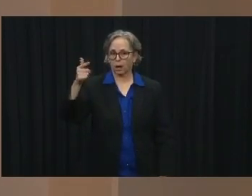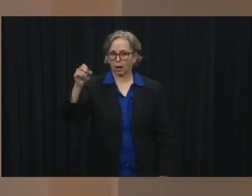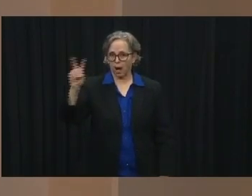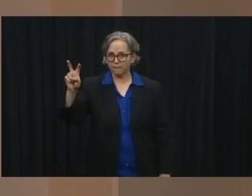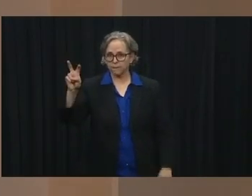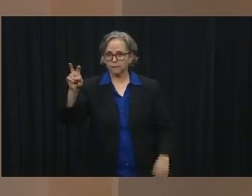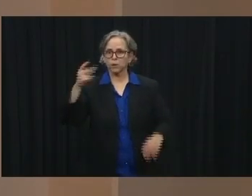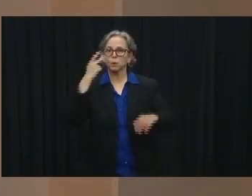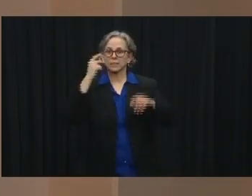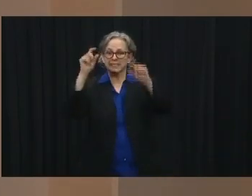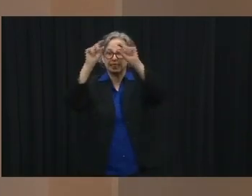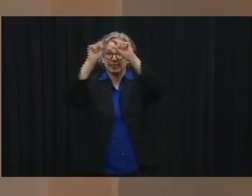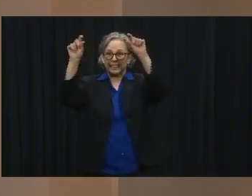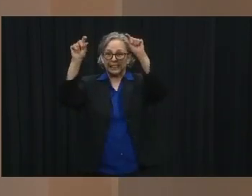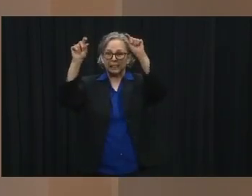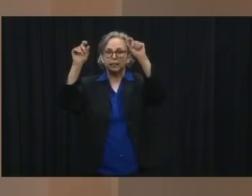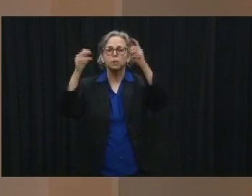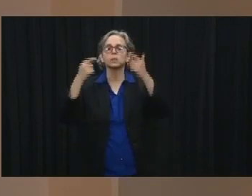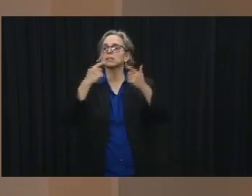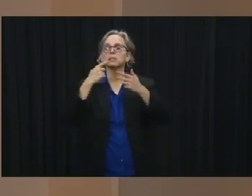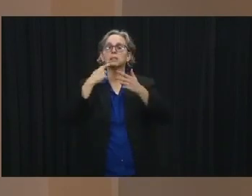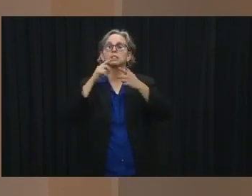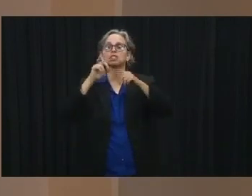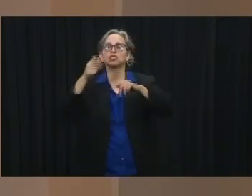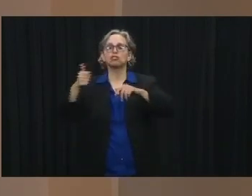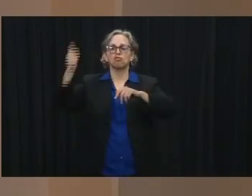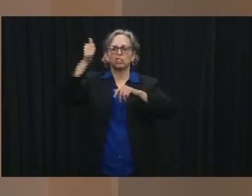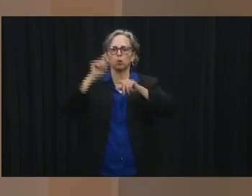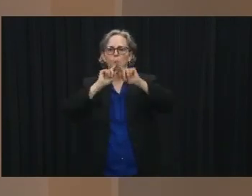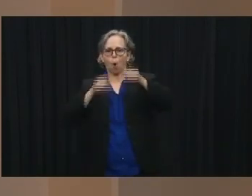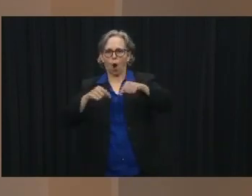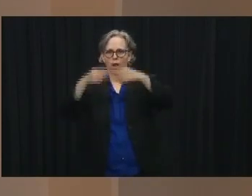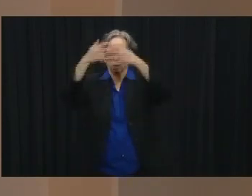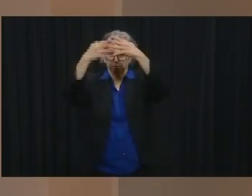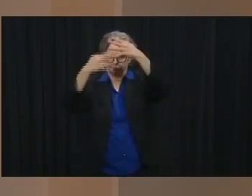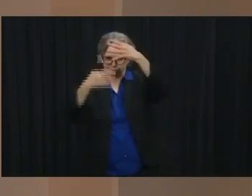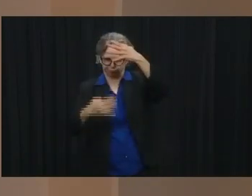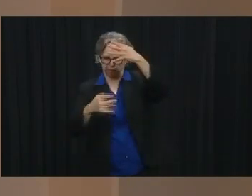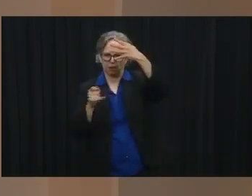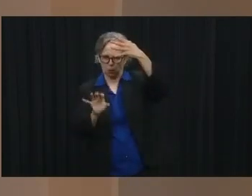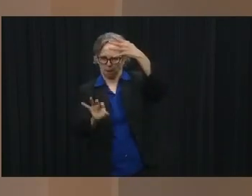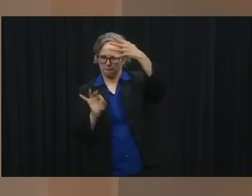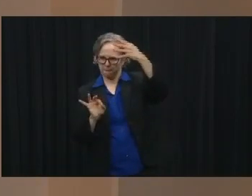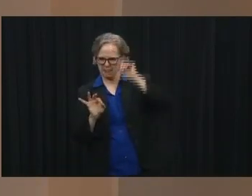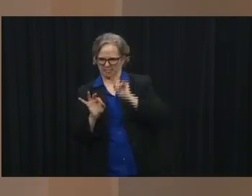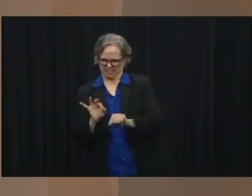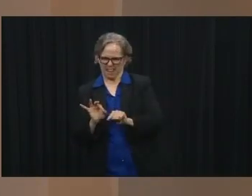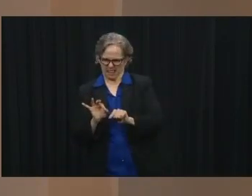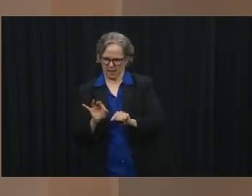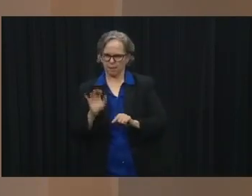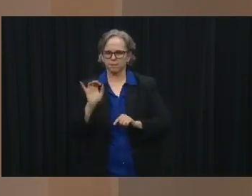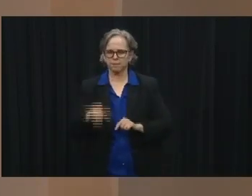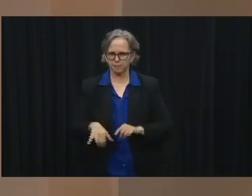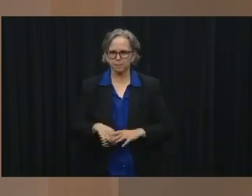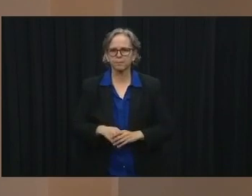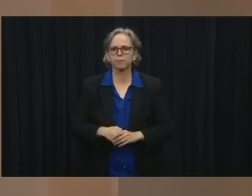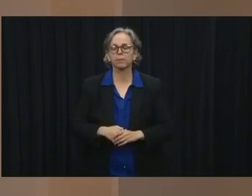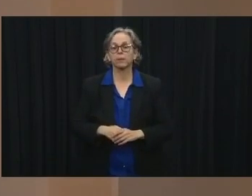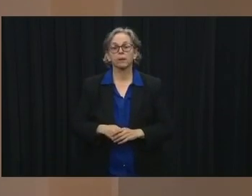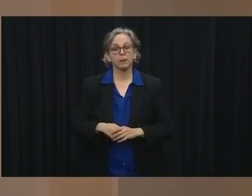Please know businesses do not need a letter or certification or anything like that to operate, but we do encourage that